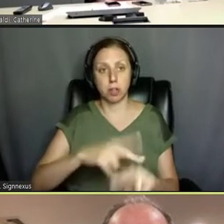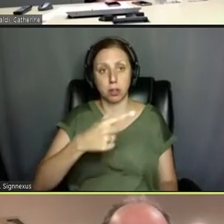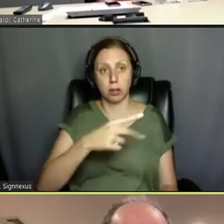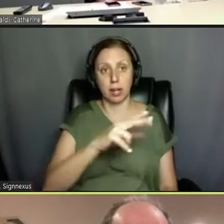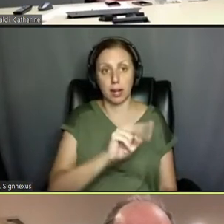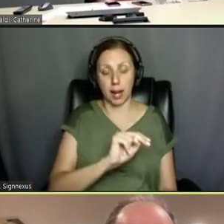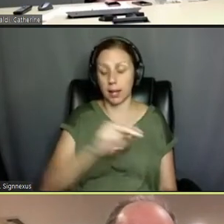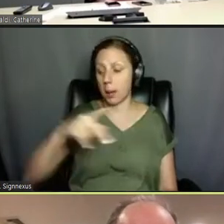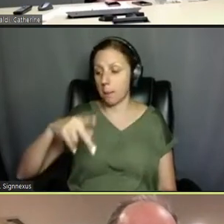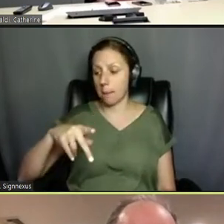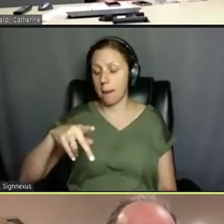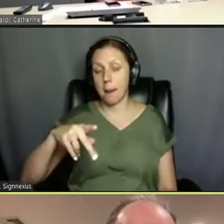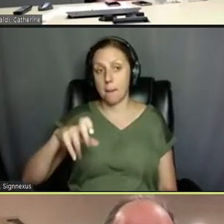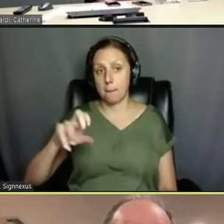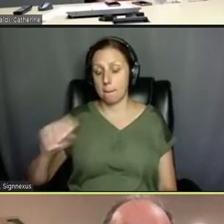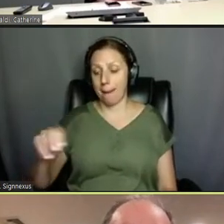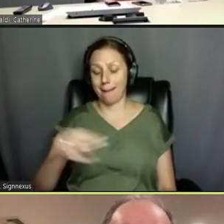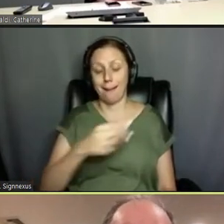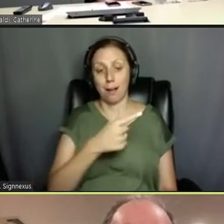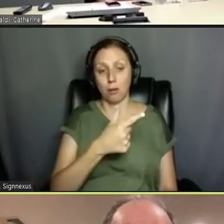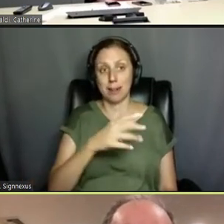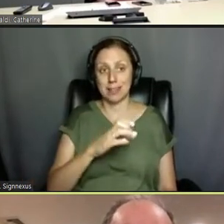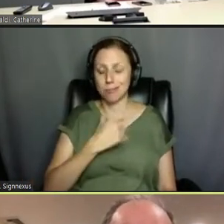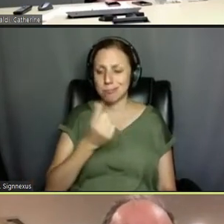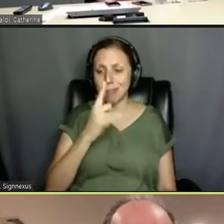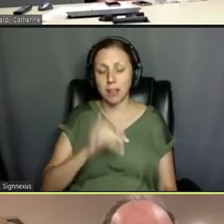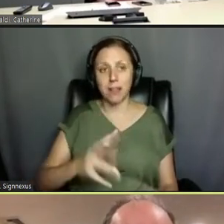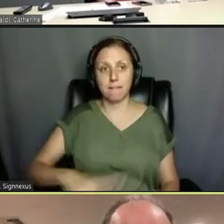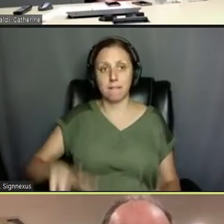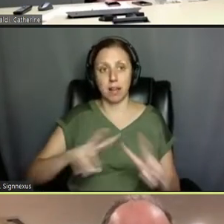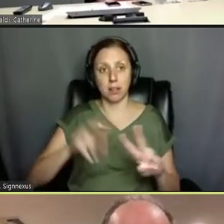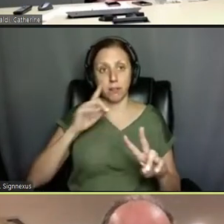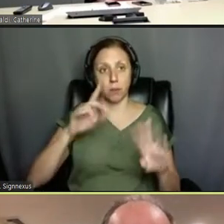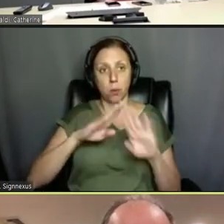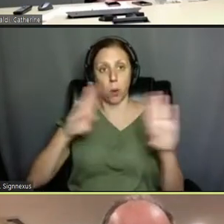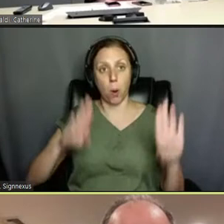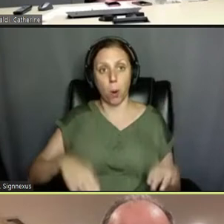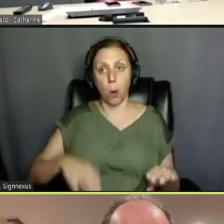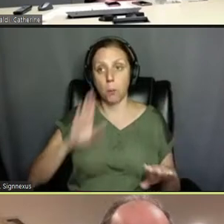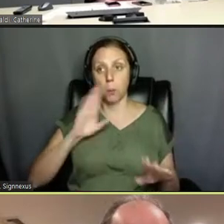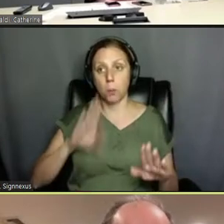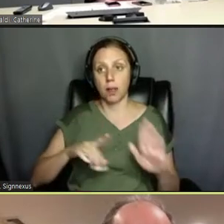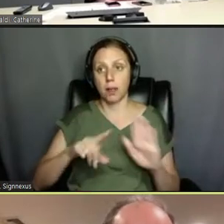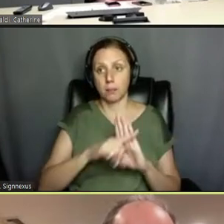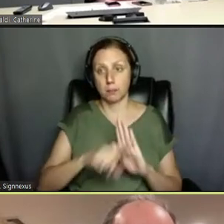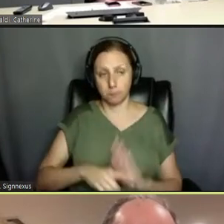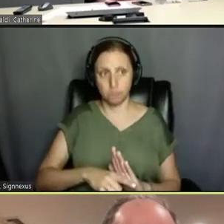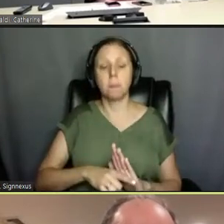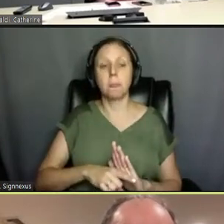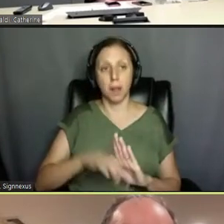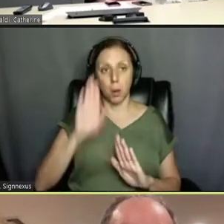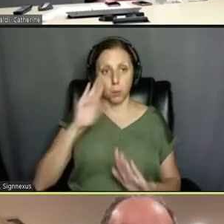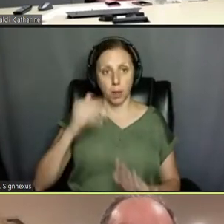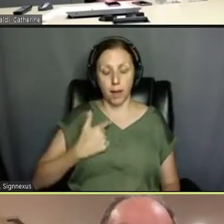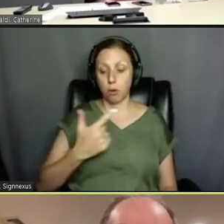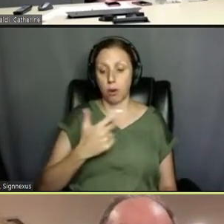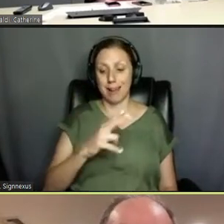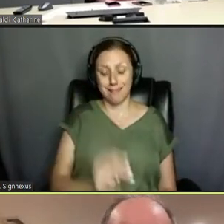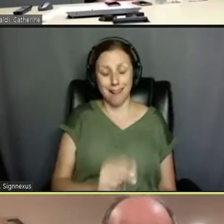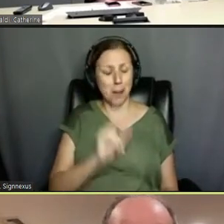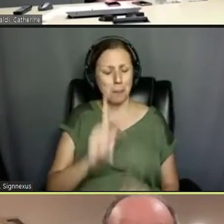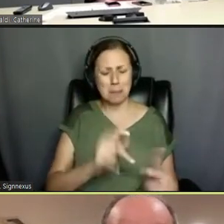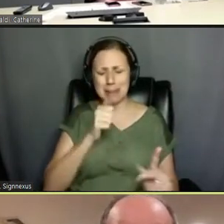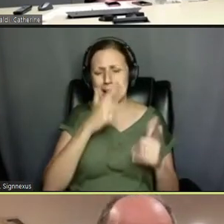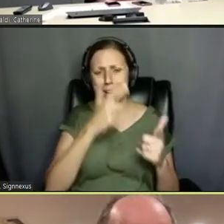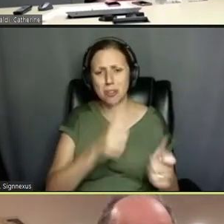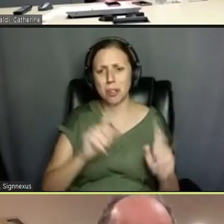Grand Central. This will directly affect the value of my home. Here's why. It will make Great Neck less attractive for those who commute to Manhattan.